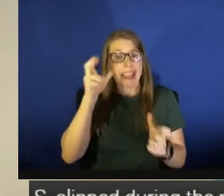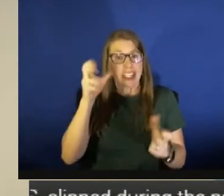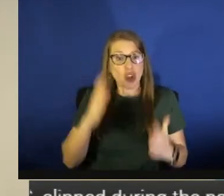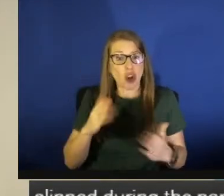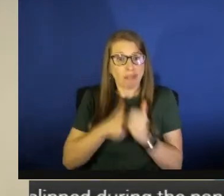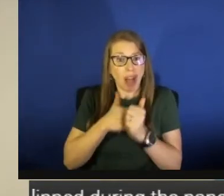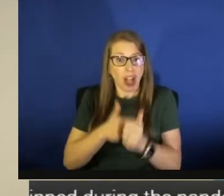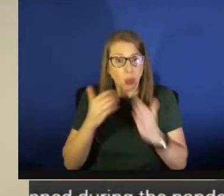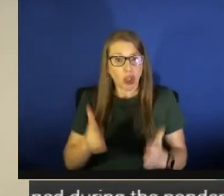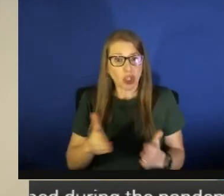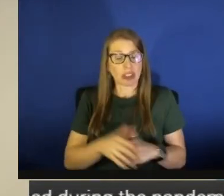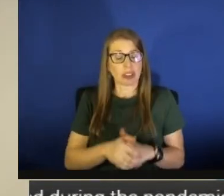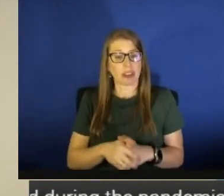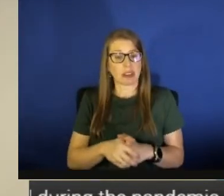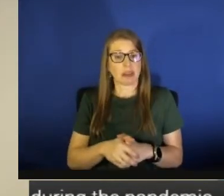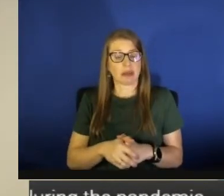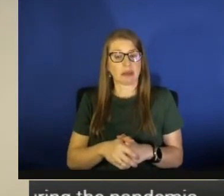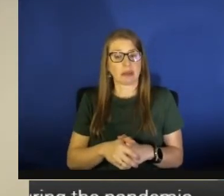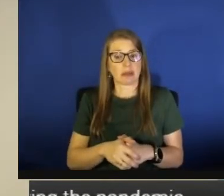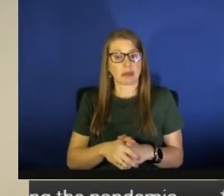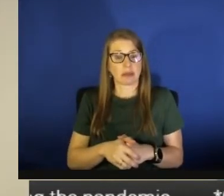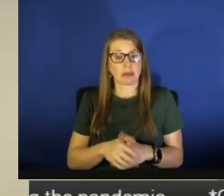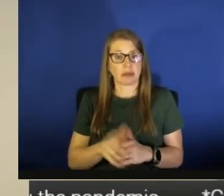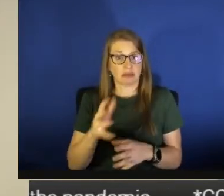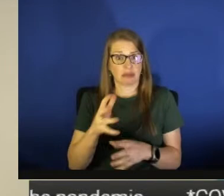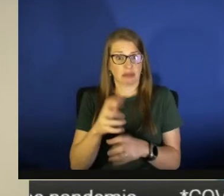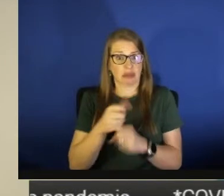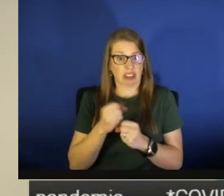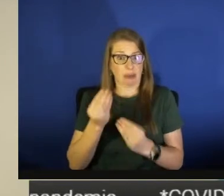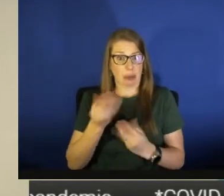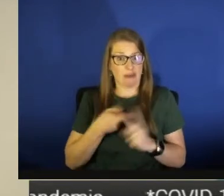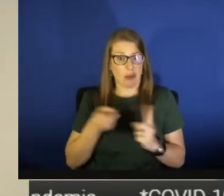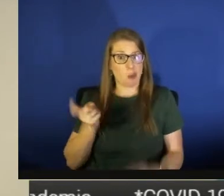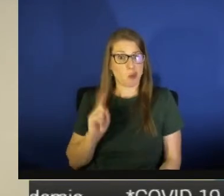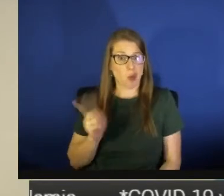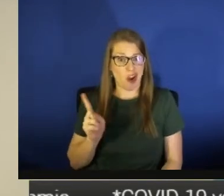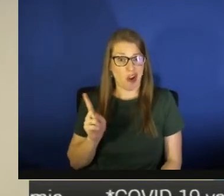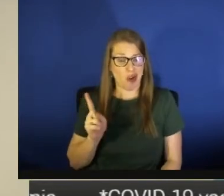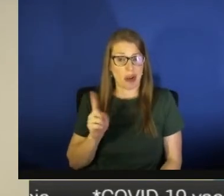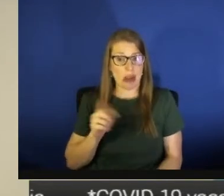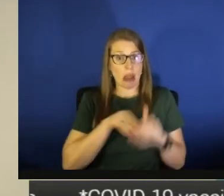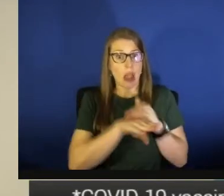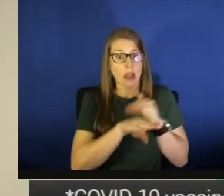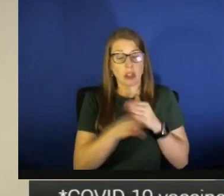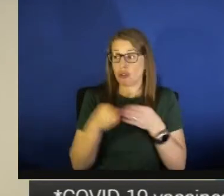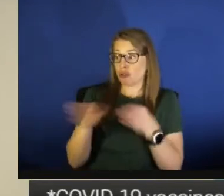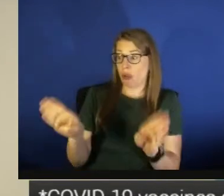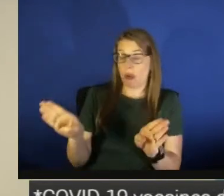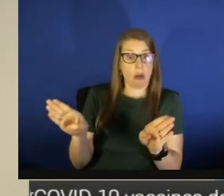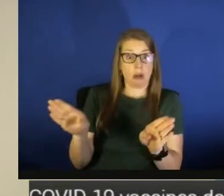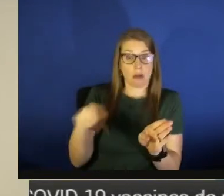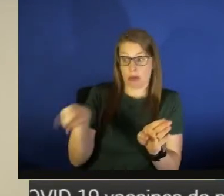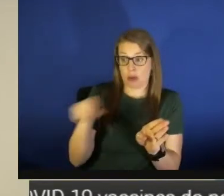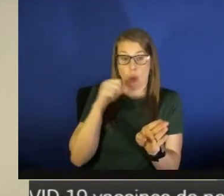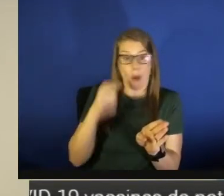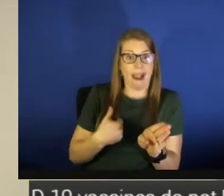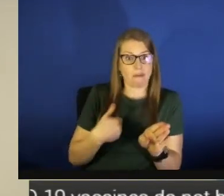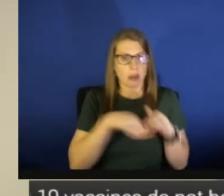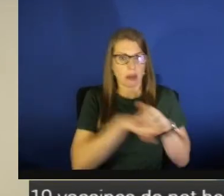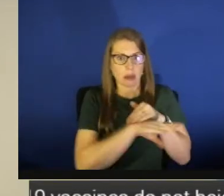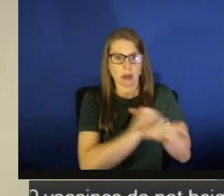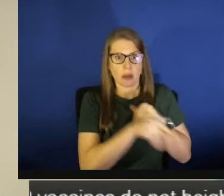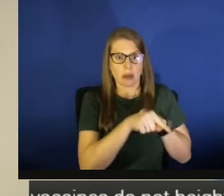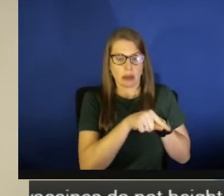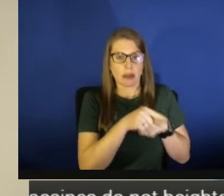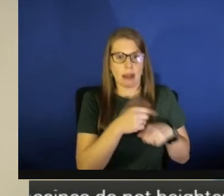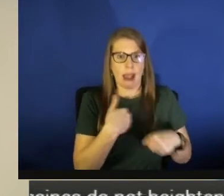followers, because where else would they get that information? We have access like the general public does not have. Journalism is so